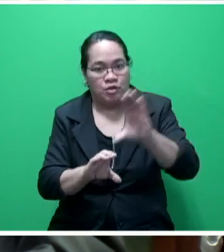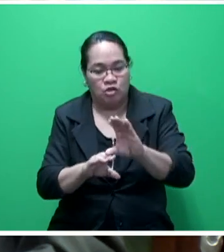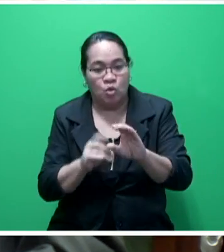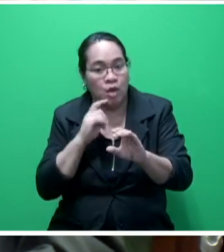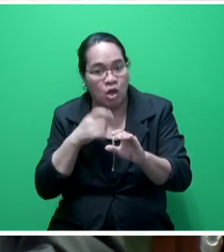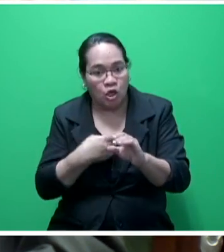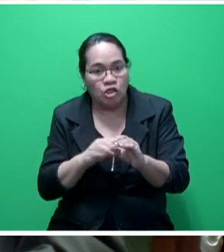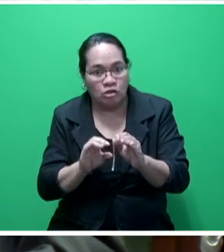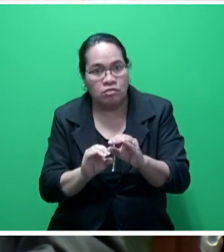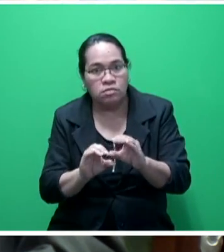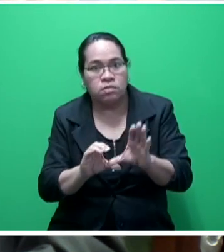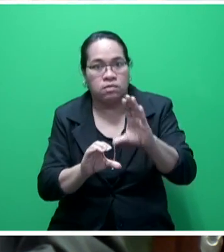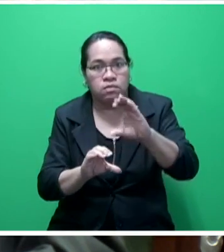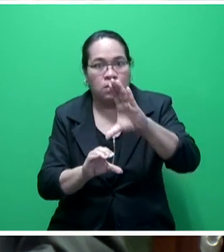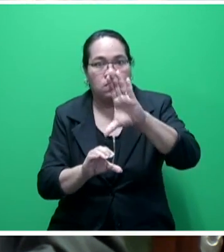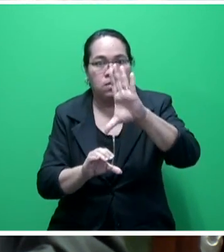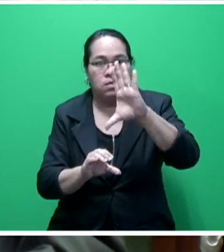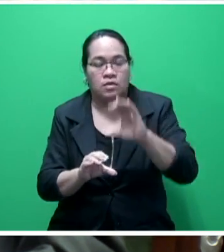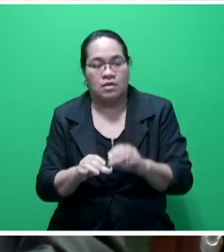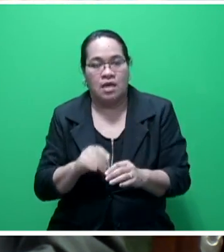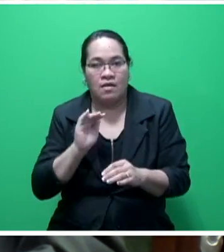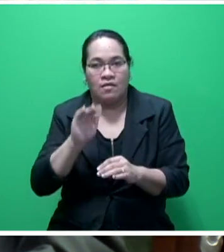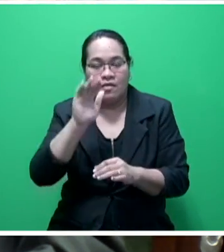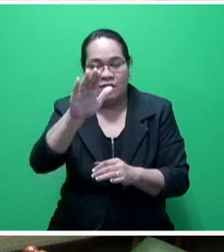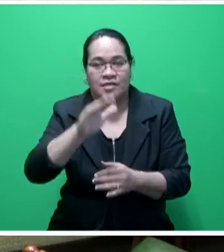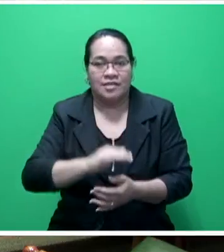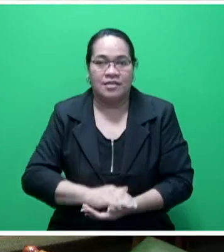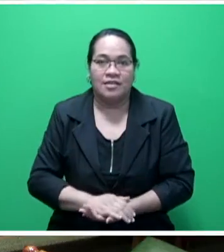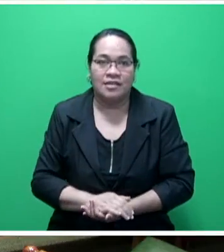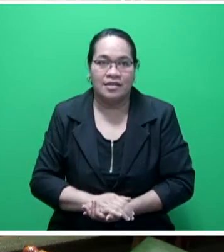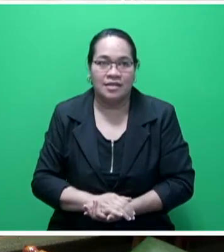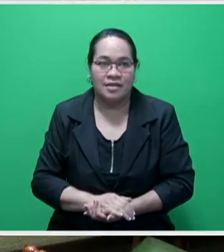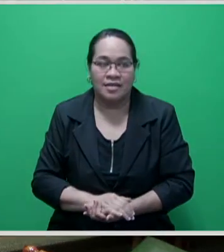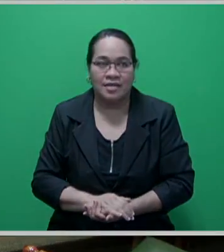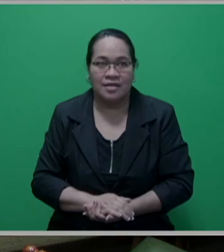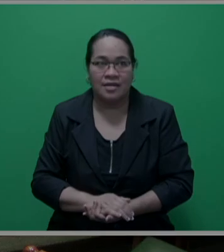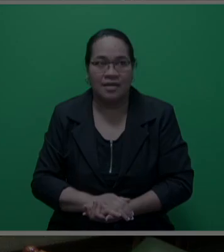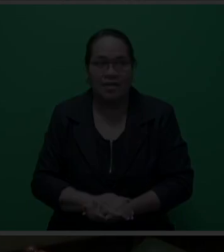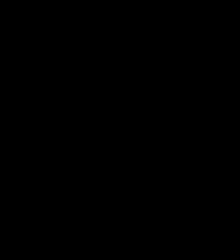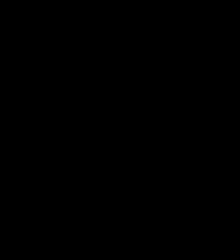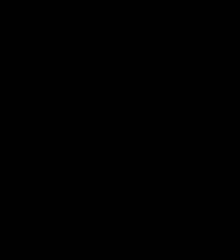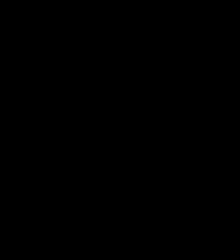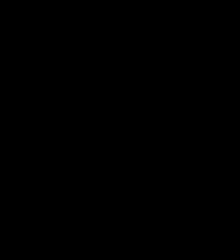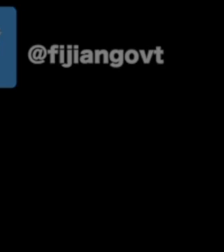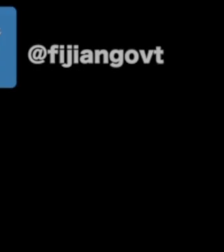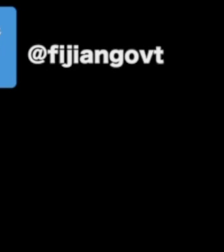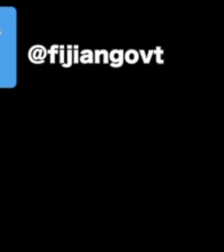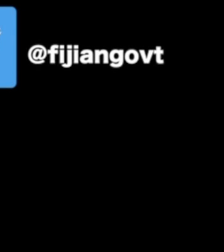significantly in the weeks ahead. Thank you, Mr. Speaker, sir. Thank you, Honourable Attorney General.